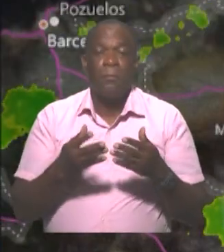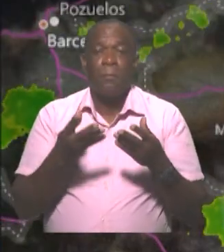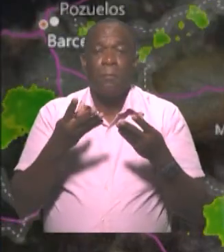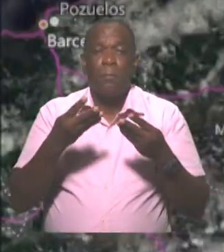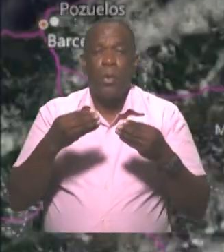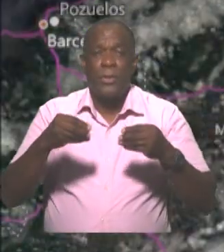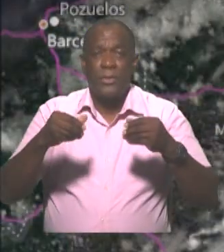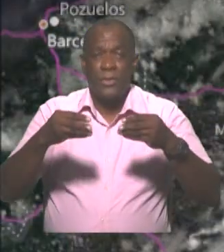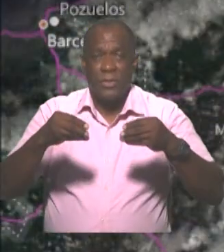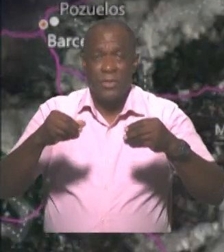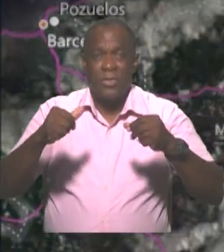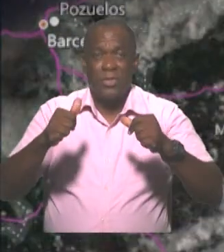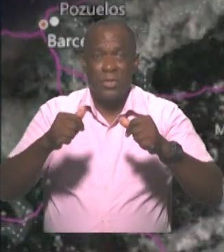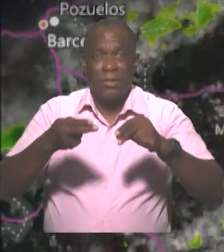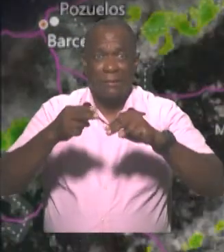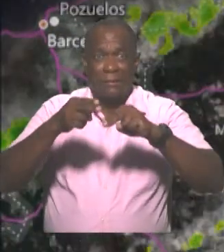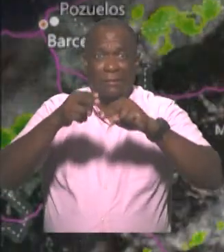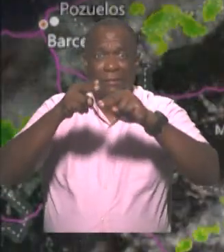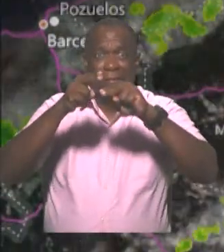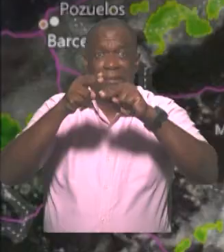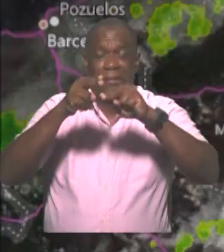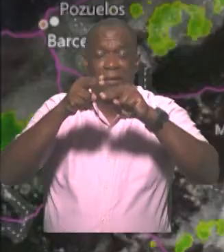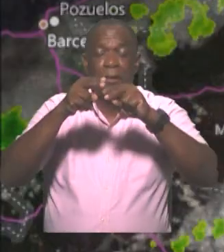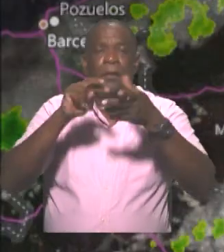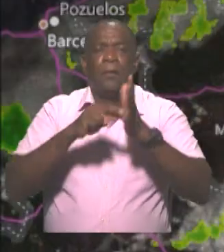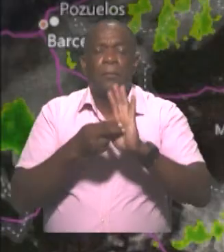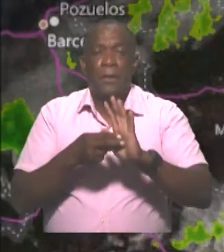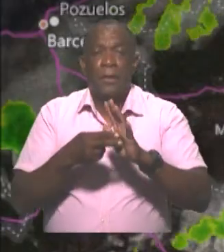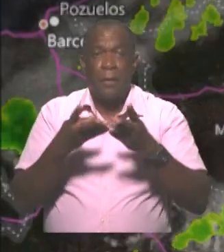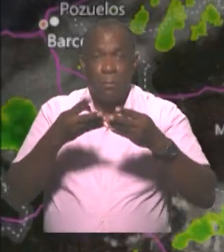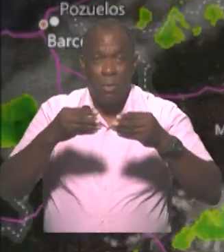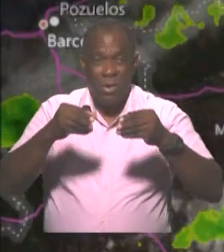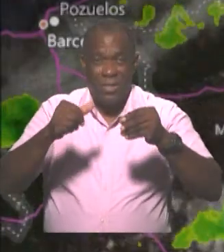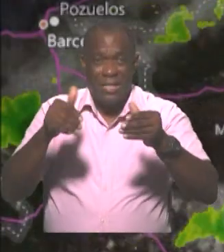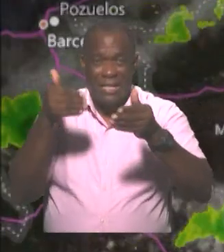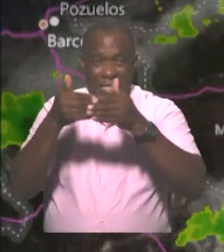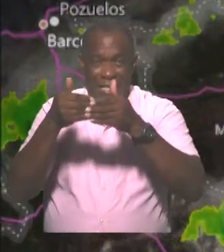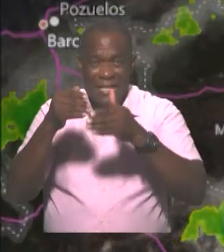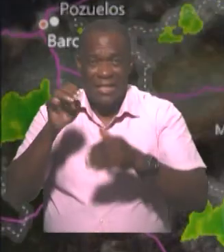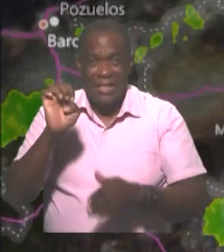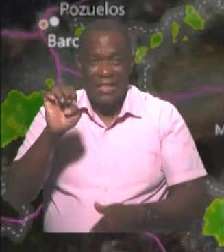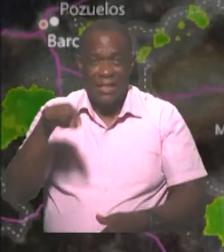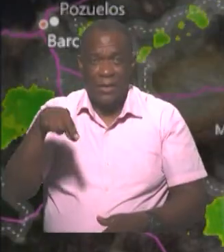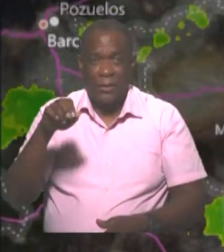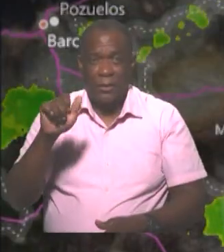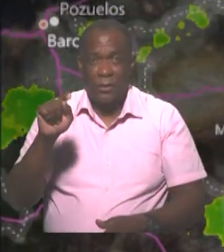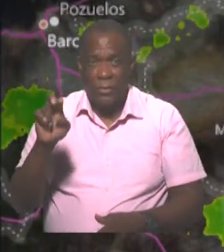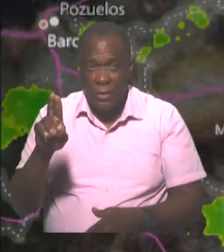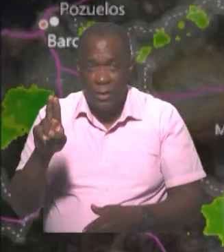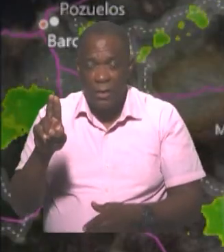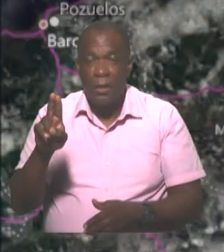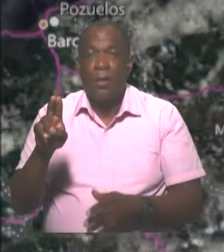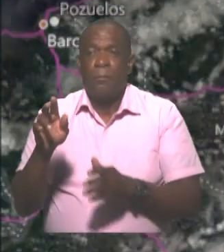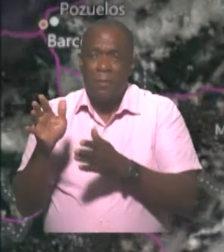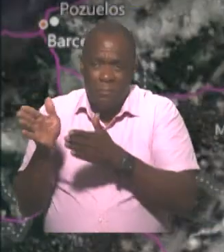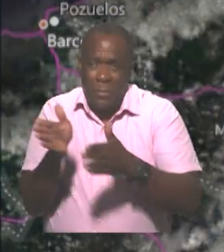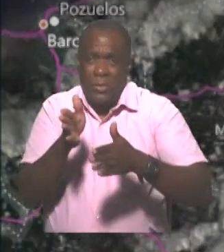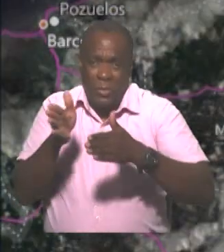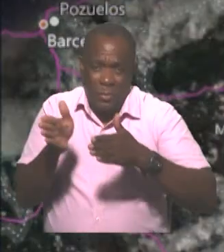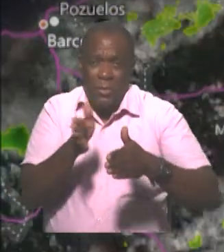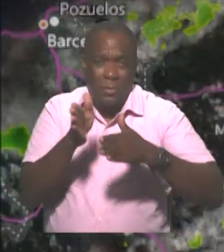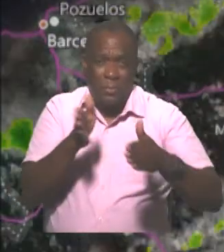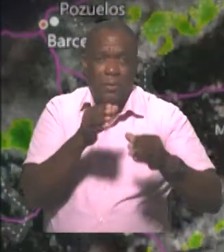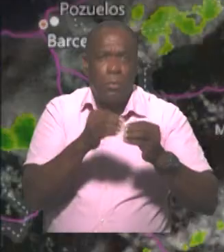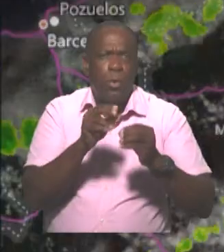buildup, which simply means moisture closer to the equator is being pushed northward over our area. Because this moisture